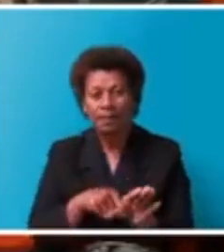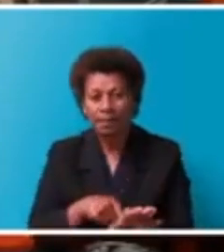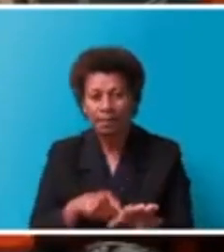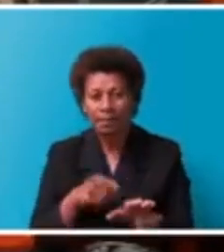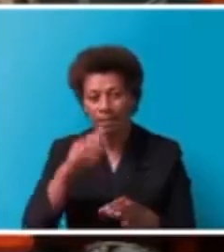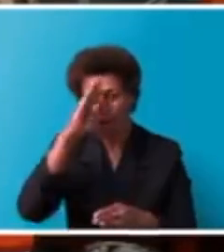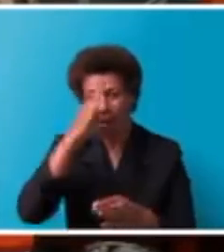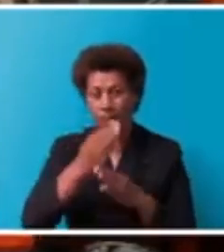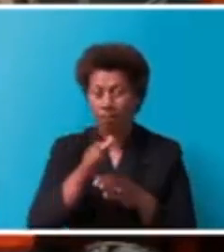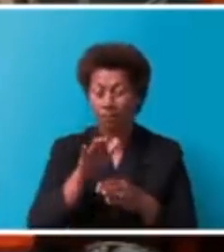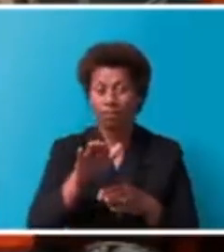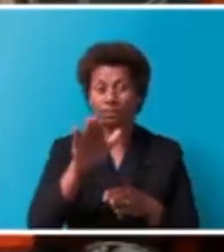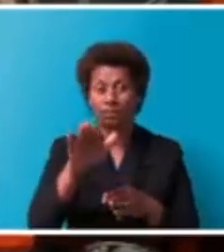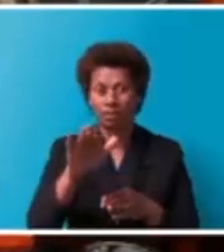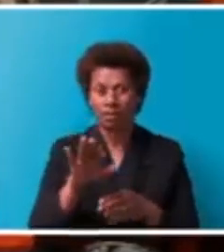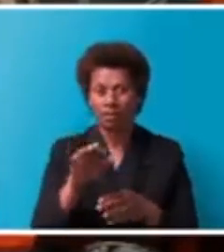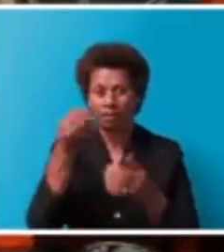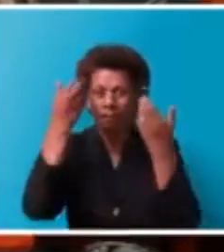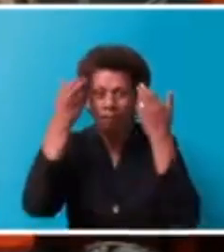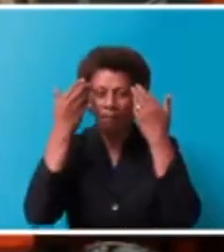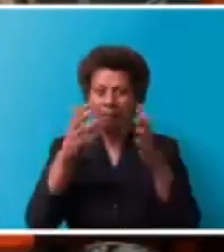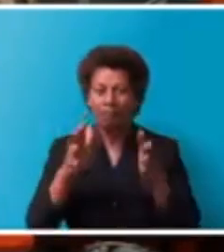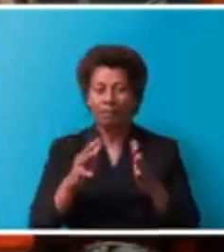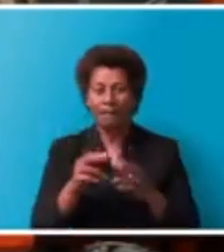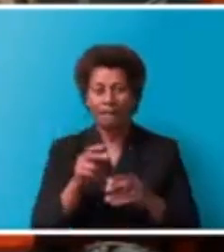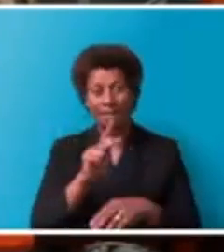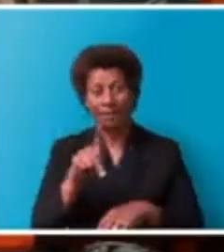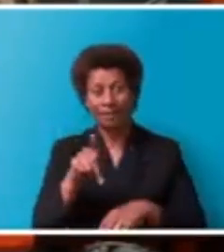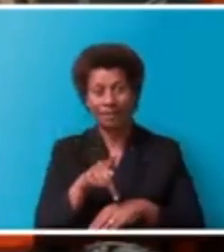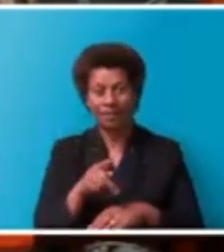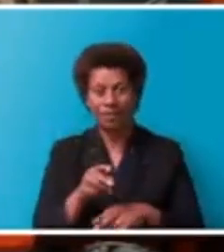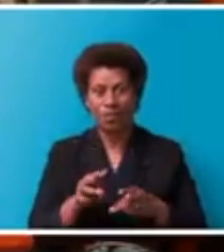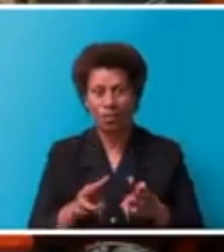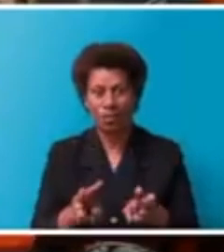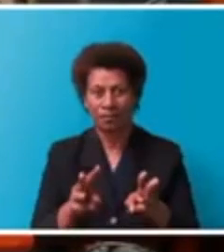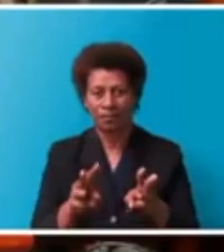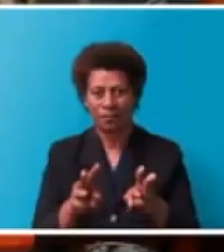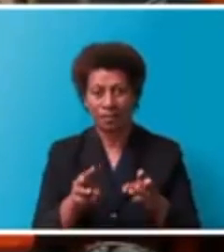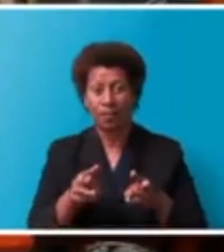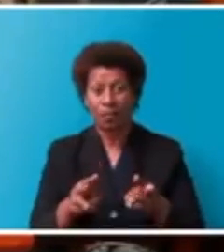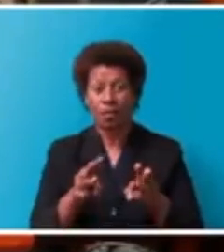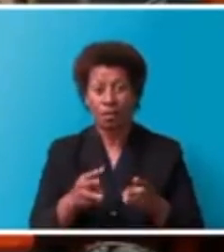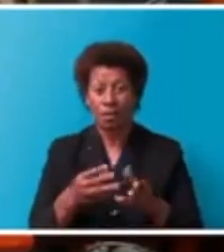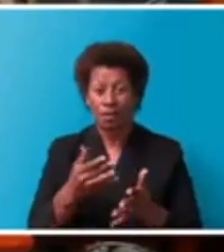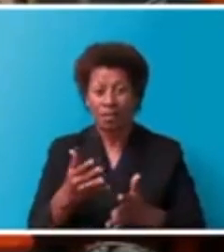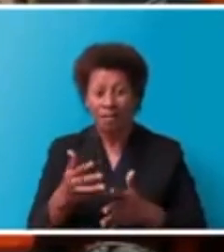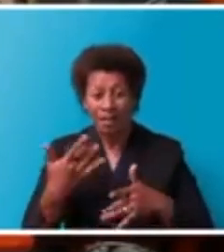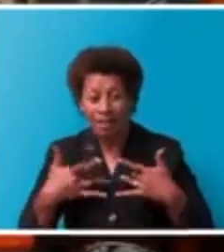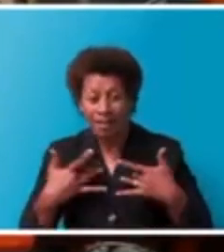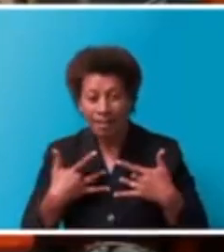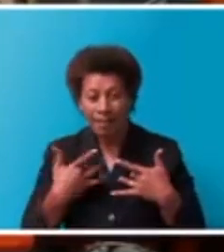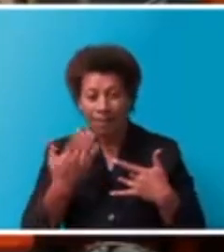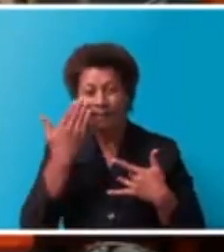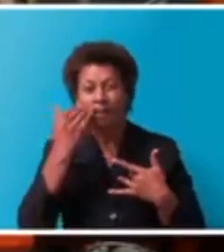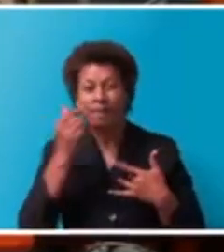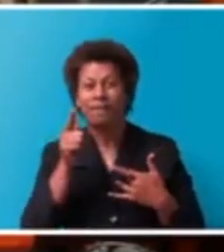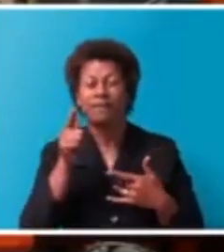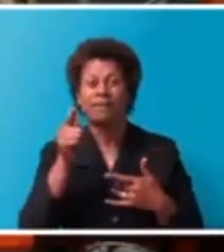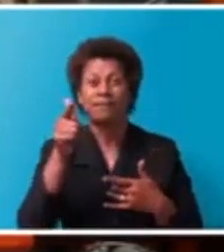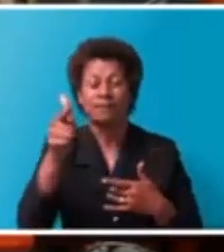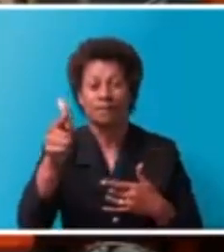future still unknown. Pacific Way, a way of life coined by our founding father, inspired